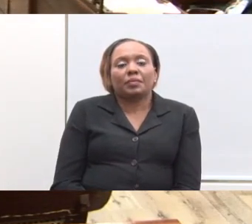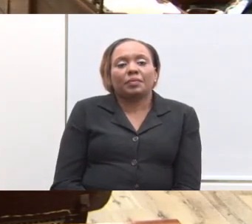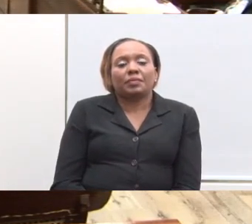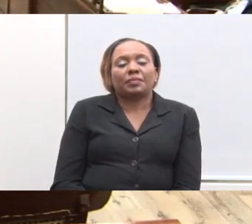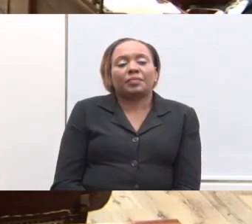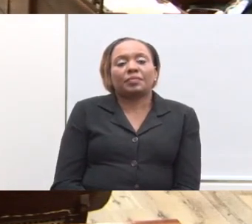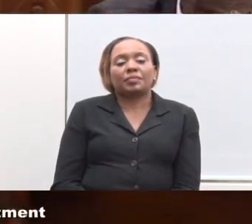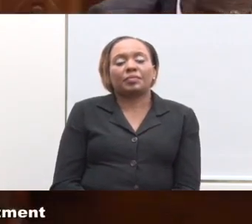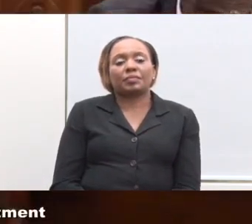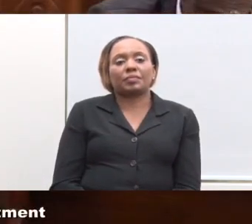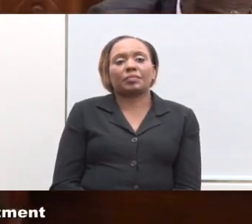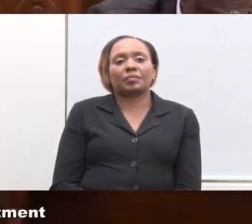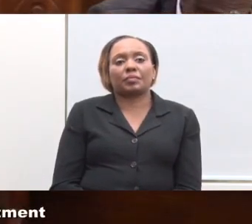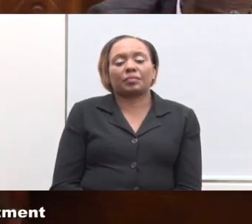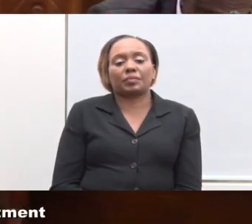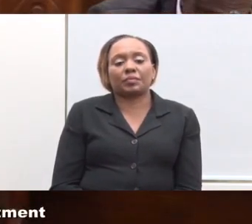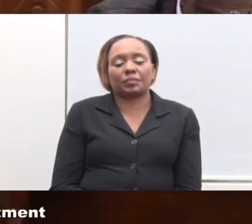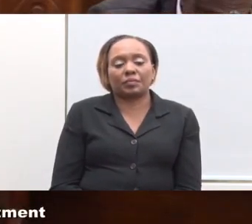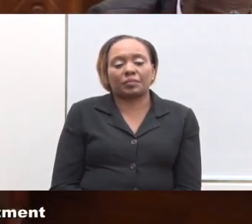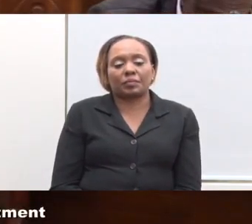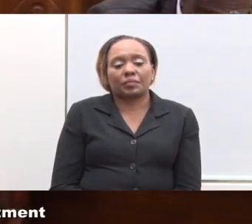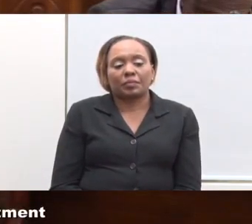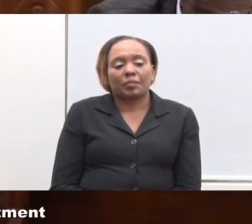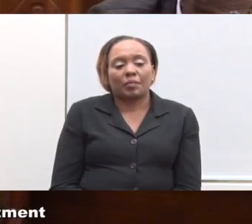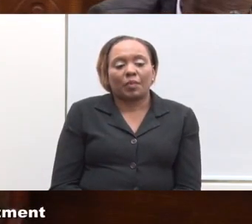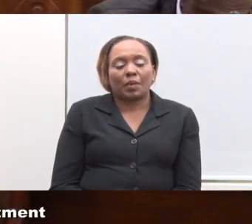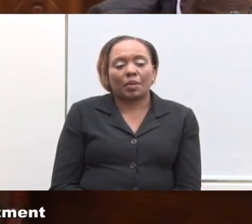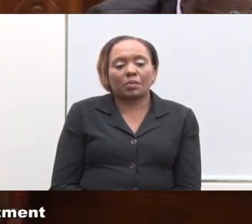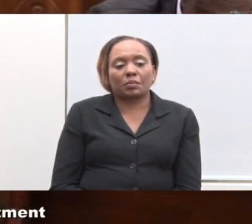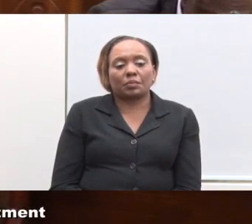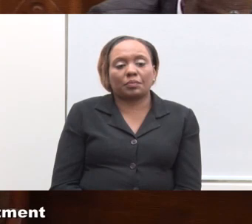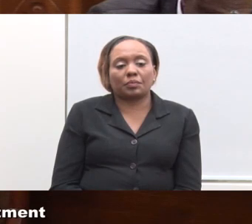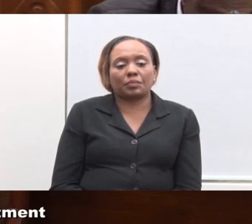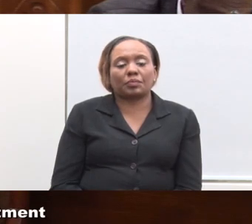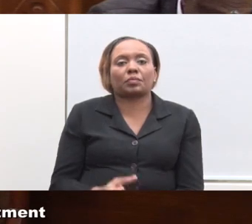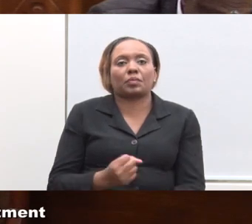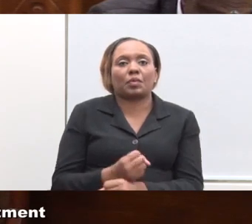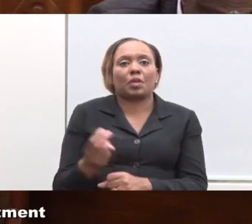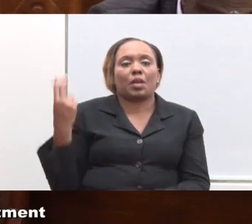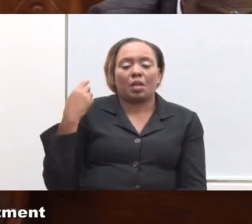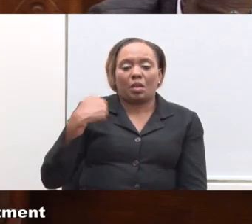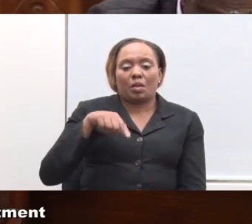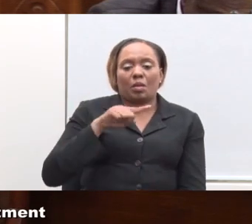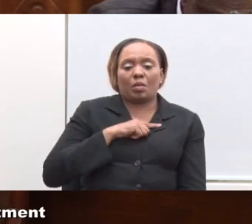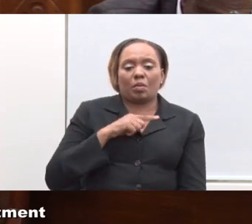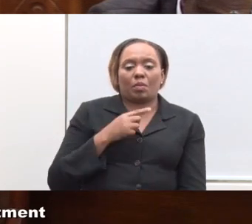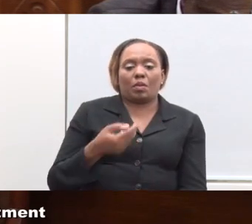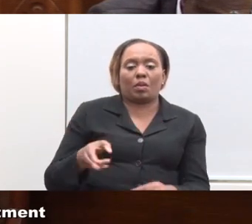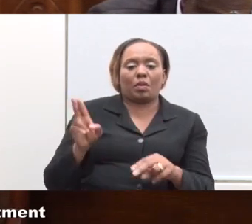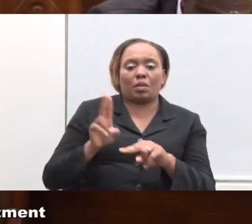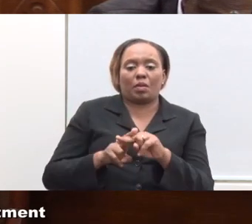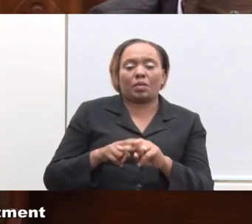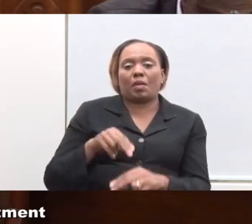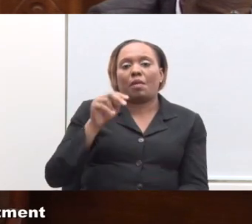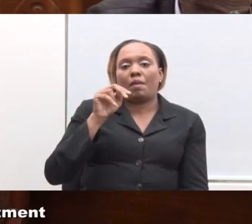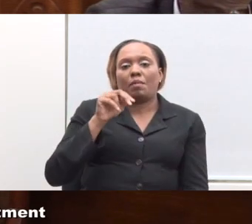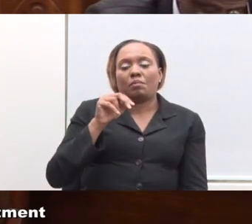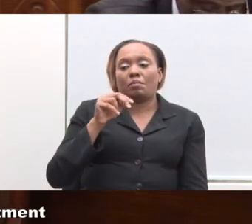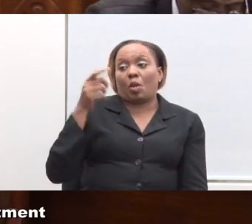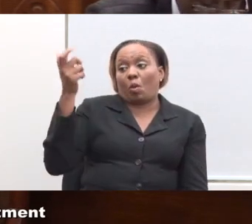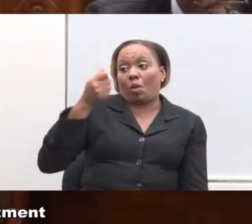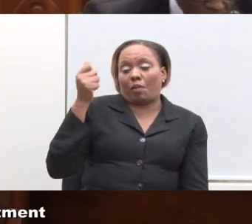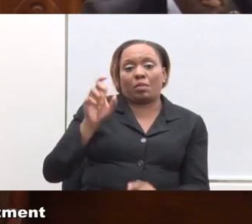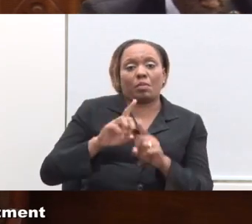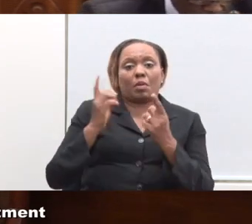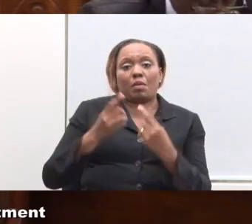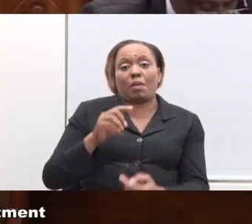Mr. Speaker, this government in 2018 increased the Welfare Department's vote by $5 million on top